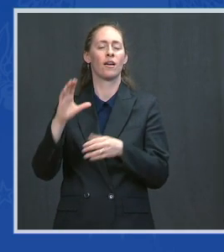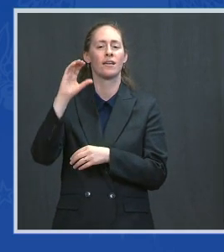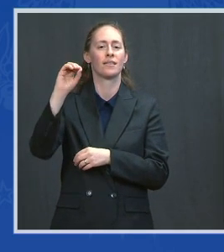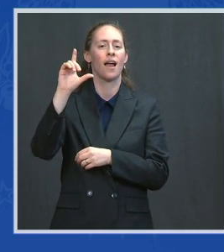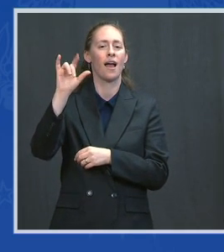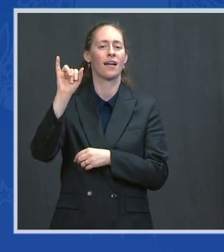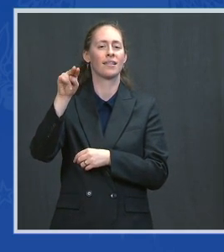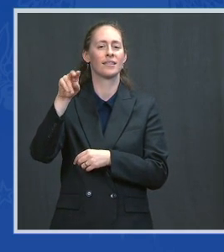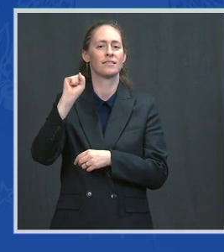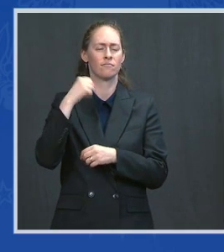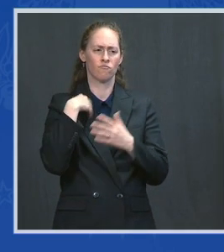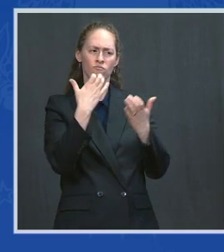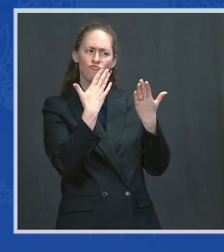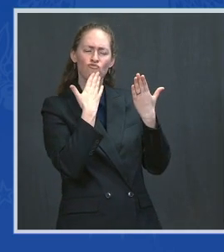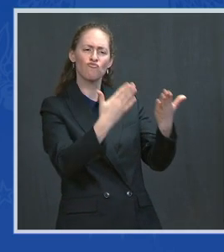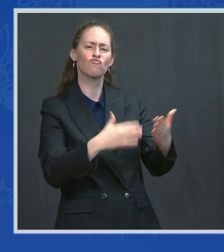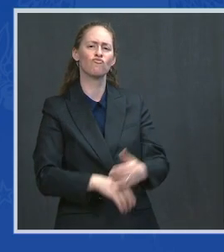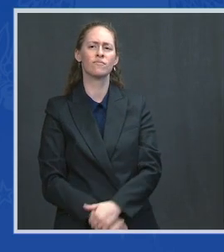said,